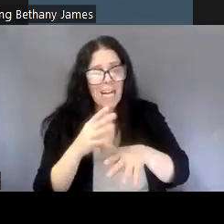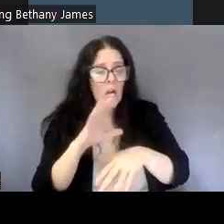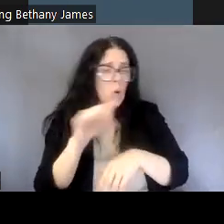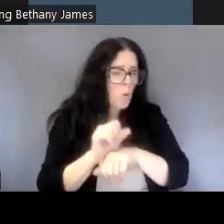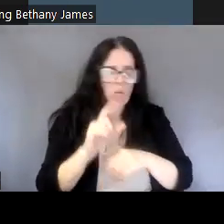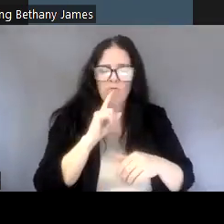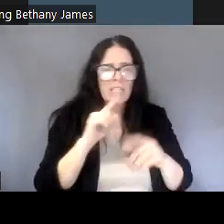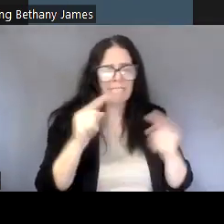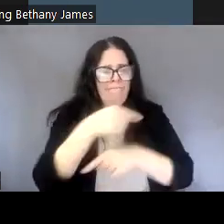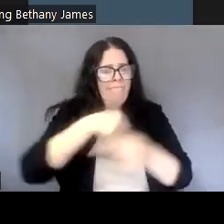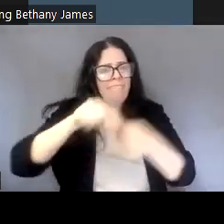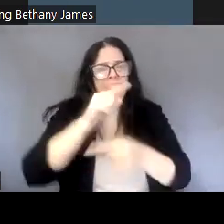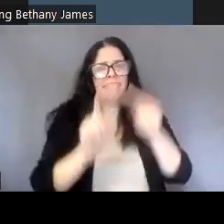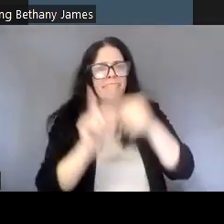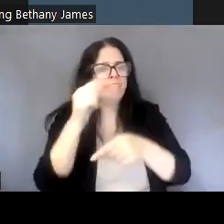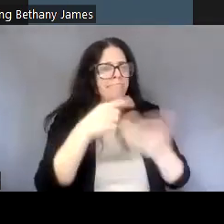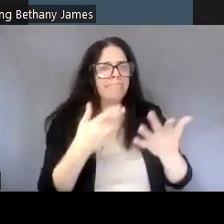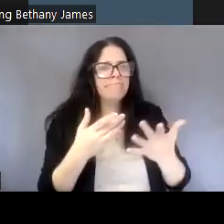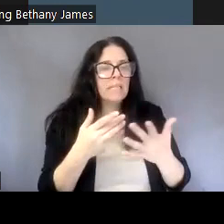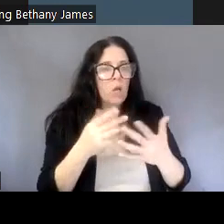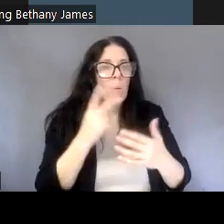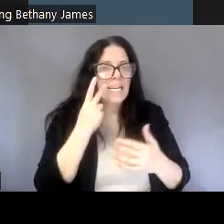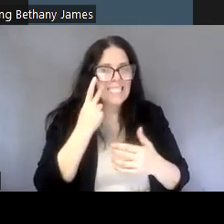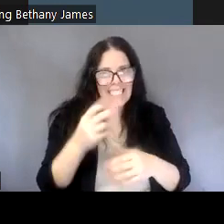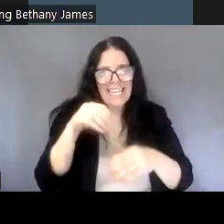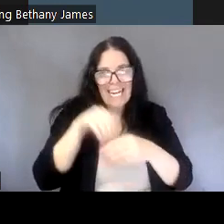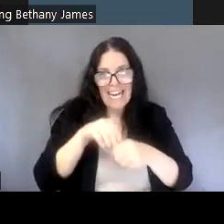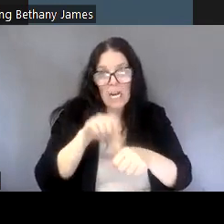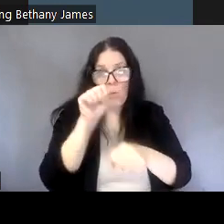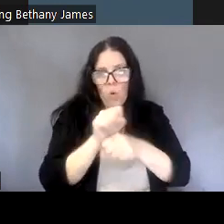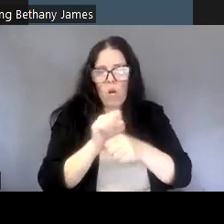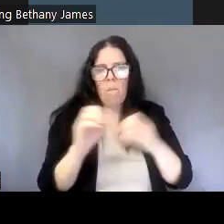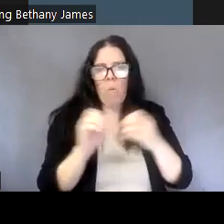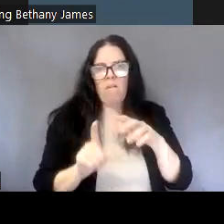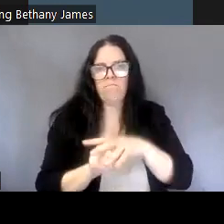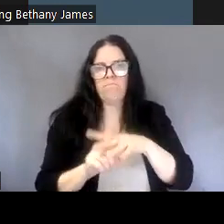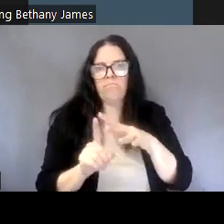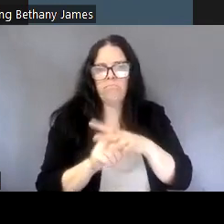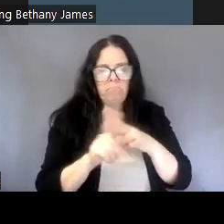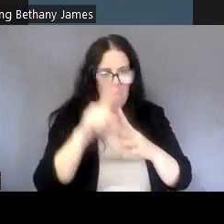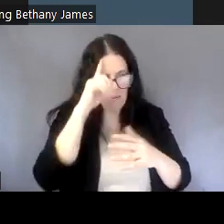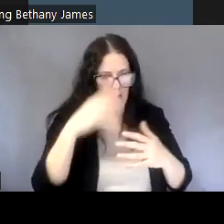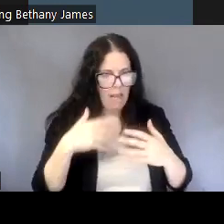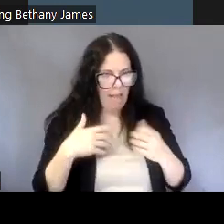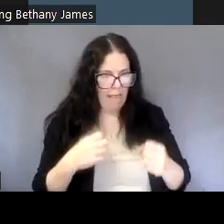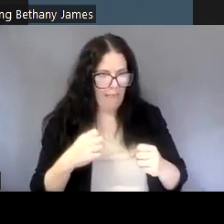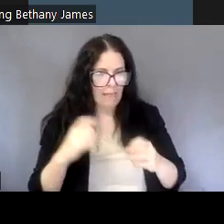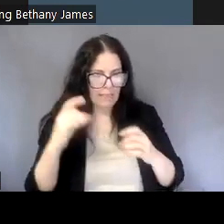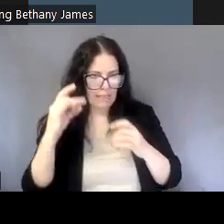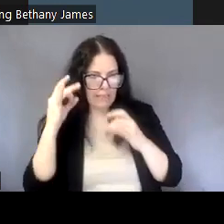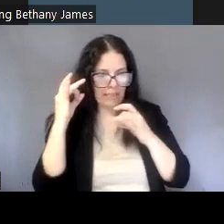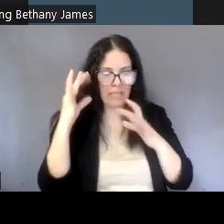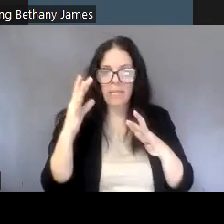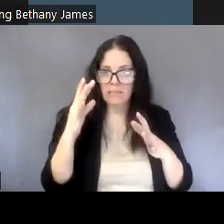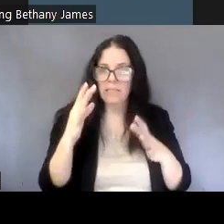seeing an increase how the workplace is contributing to increase toxicity, increase